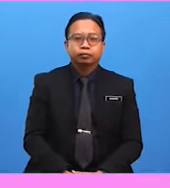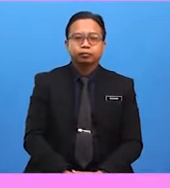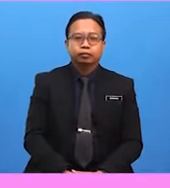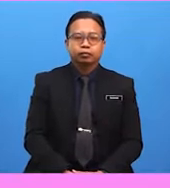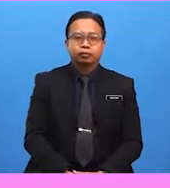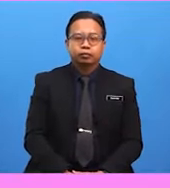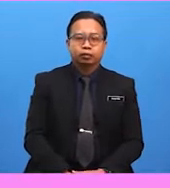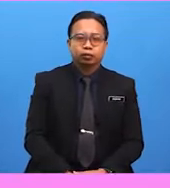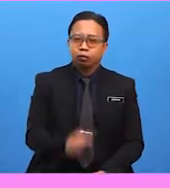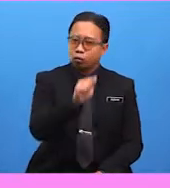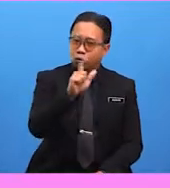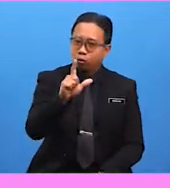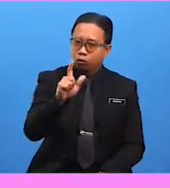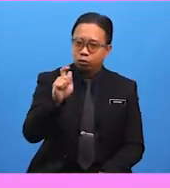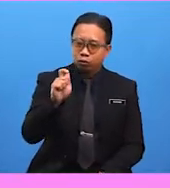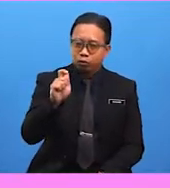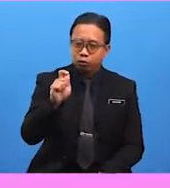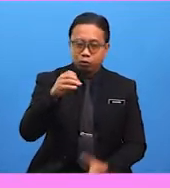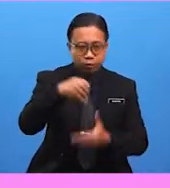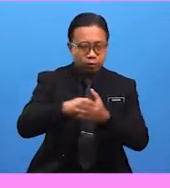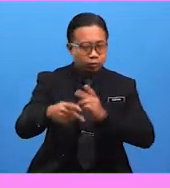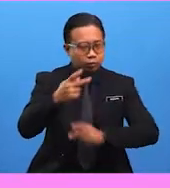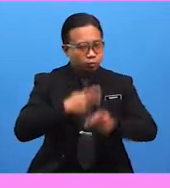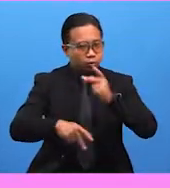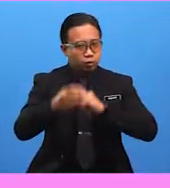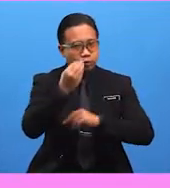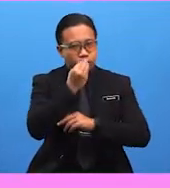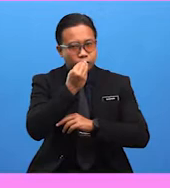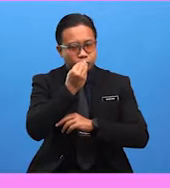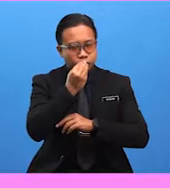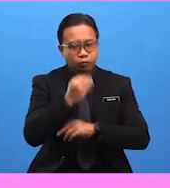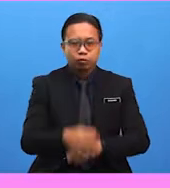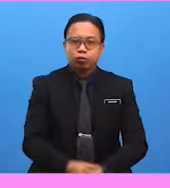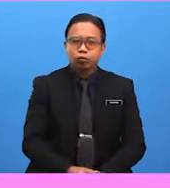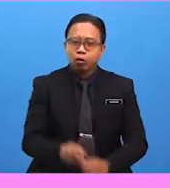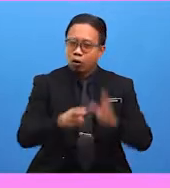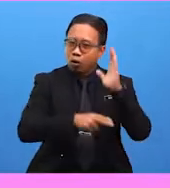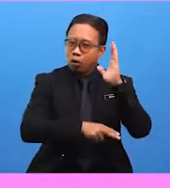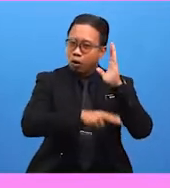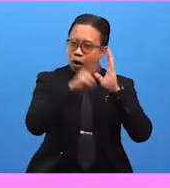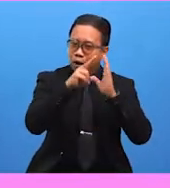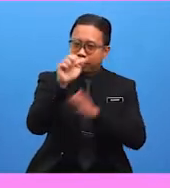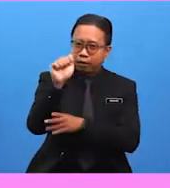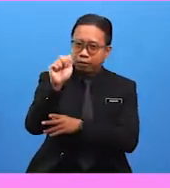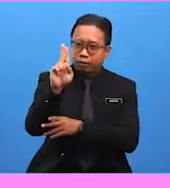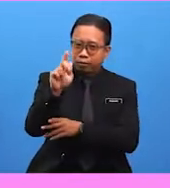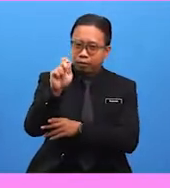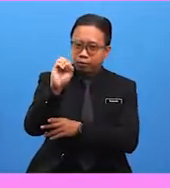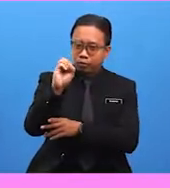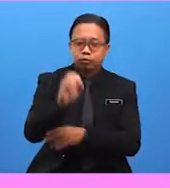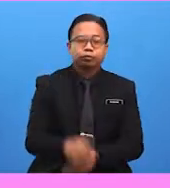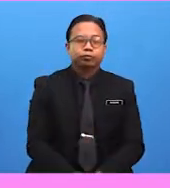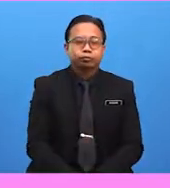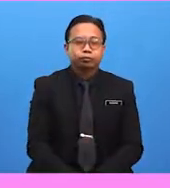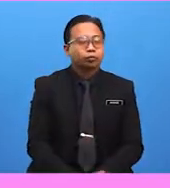Although the processes in the food industry are getting highly automated, such